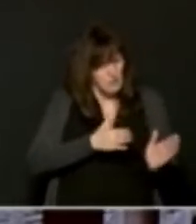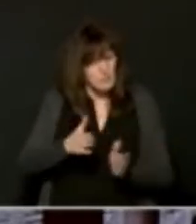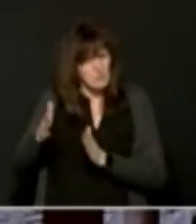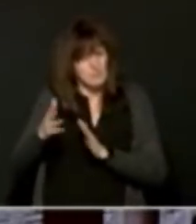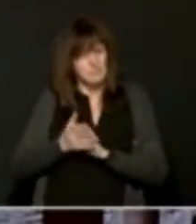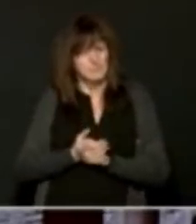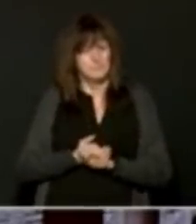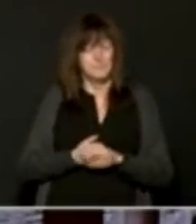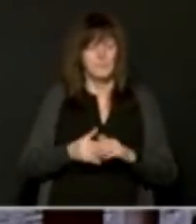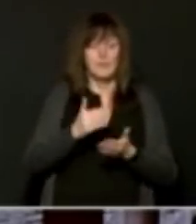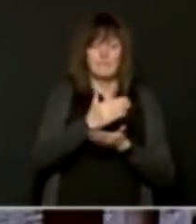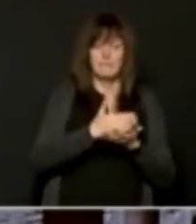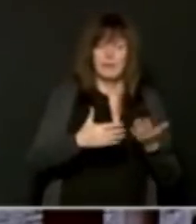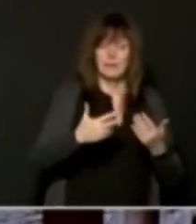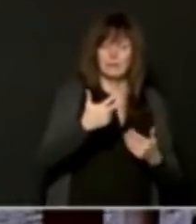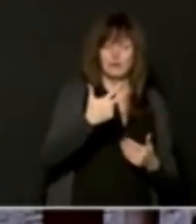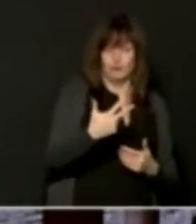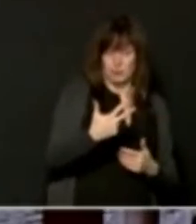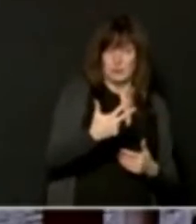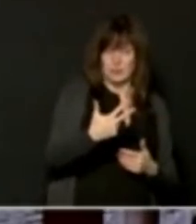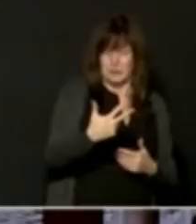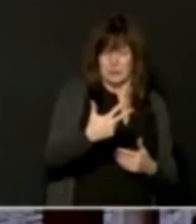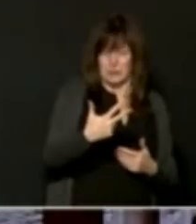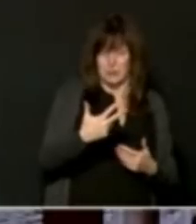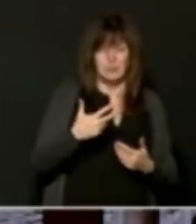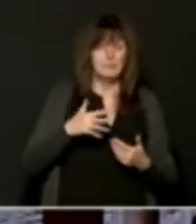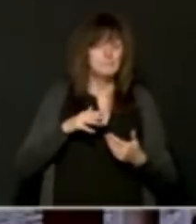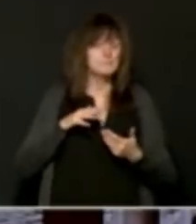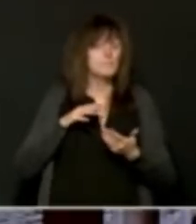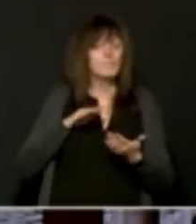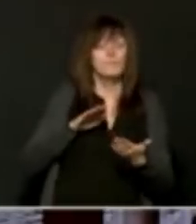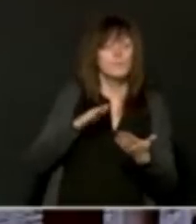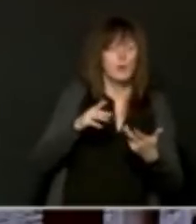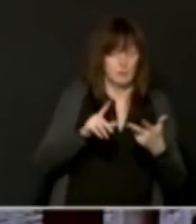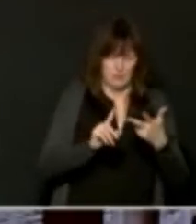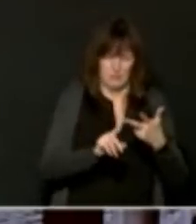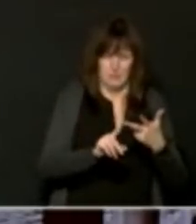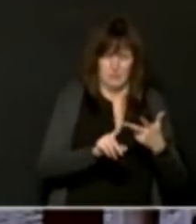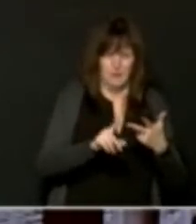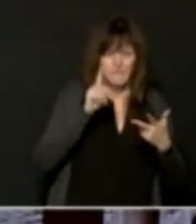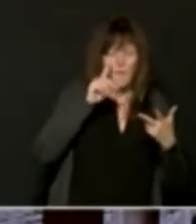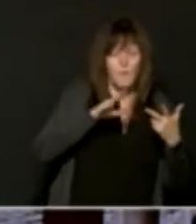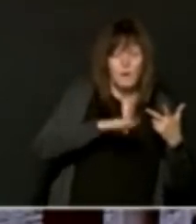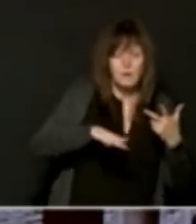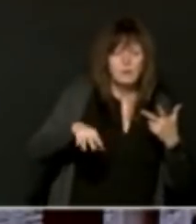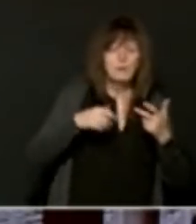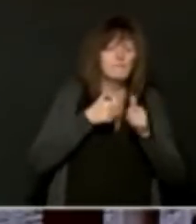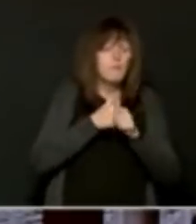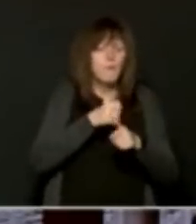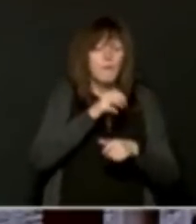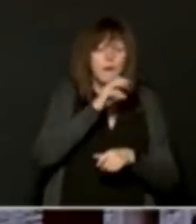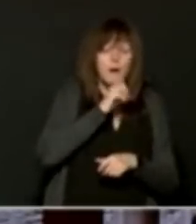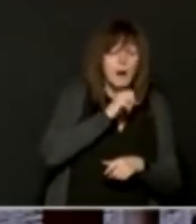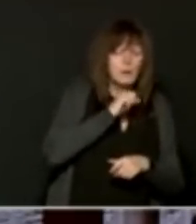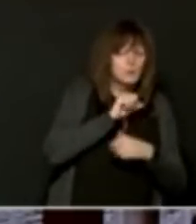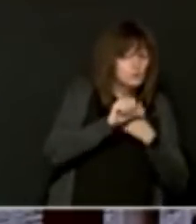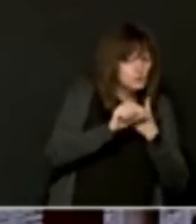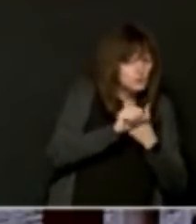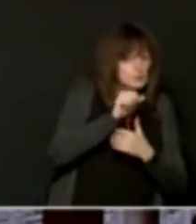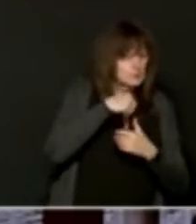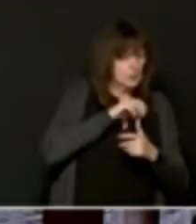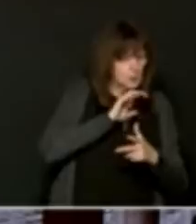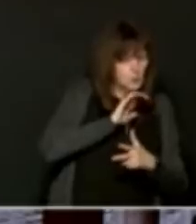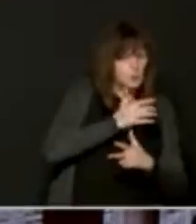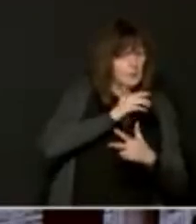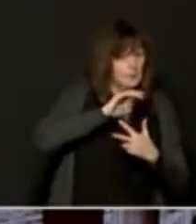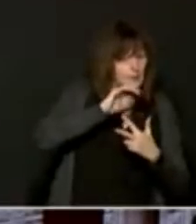to vaccination. They were included in phase 3. We focused on age and at risk throughout the phase 1,